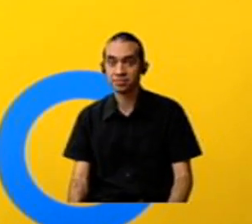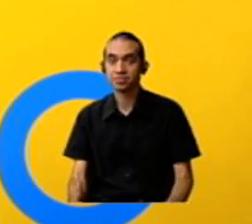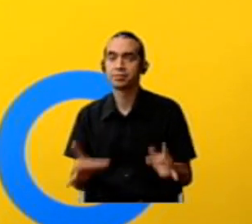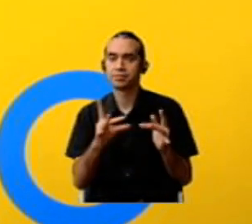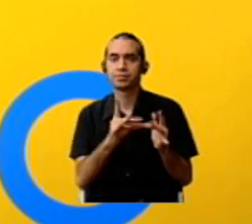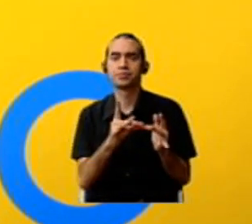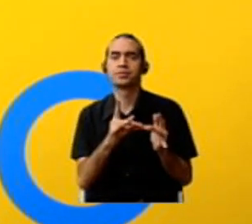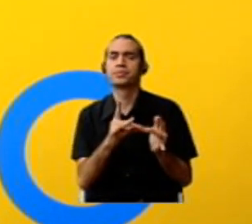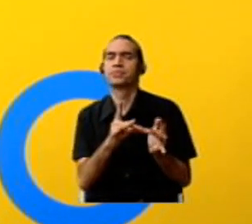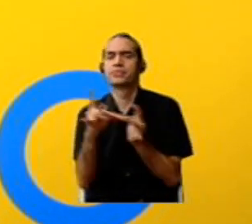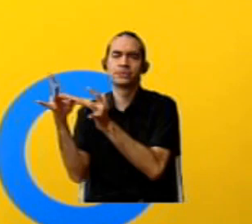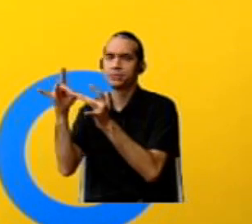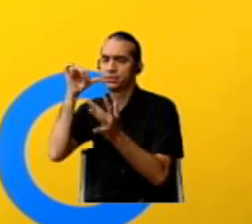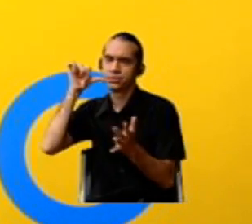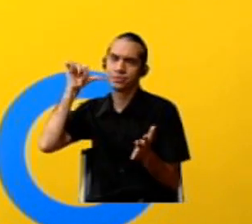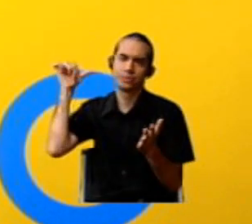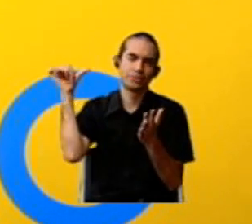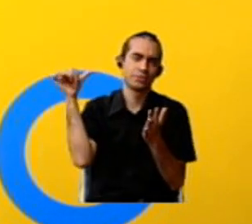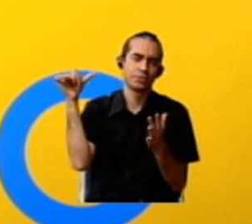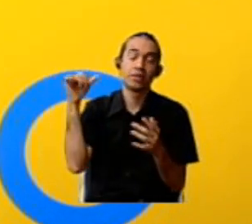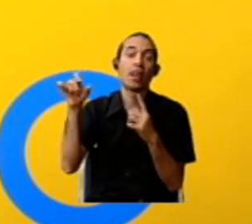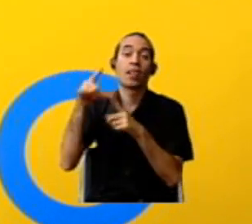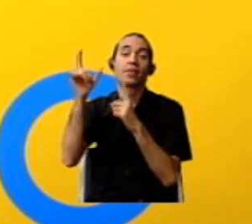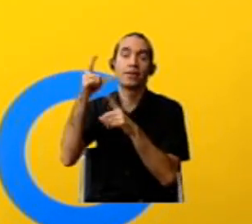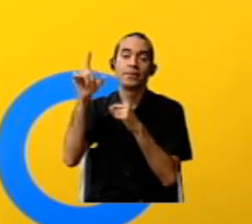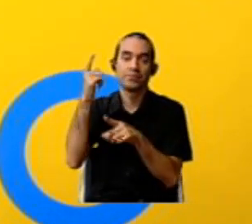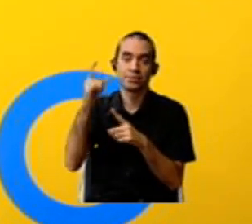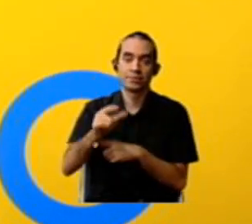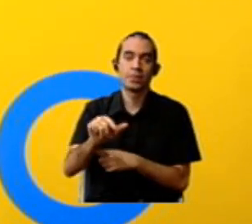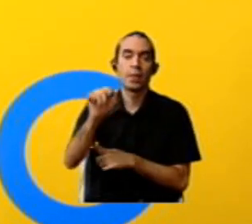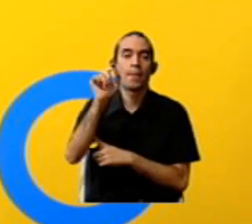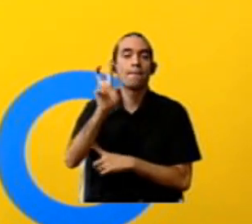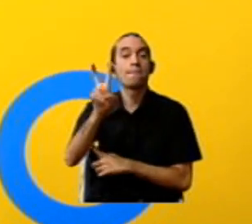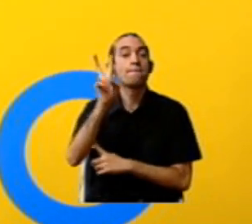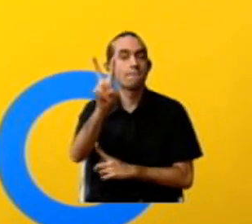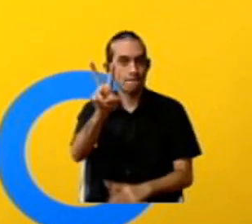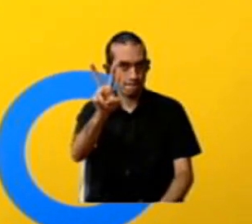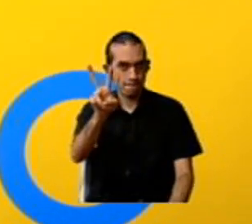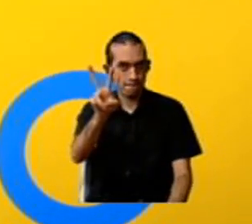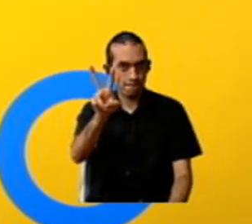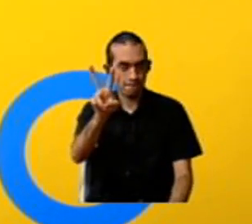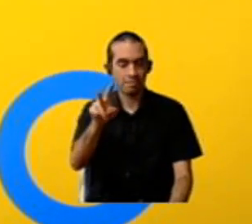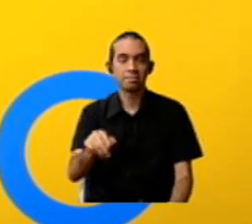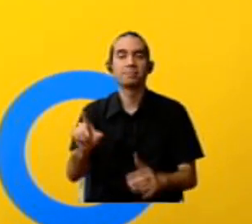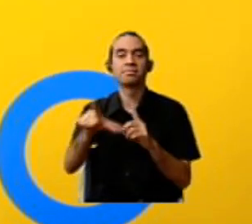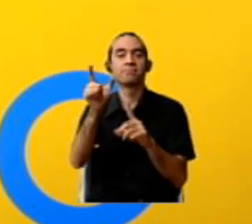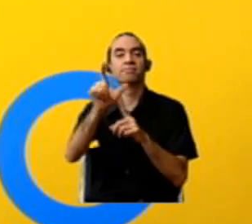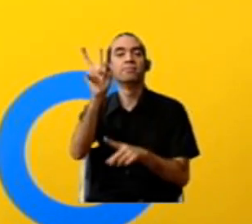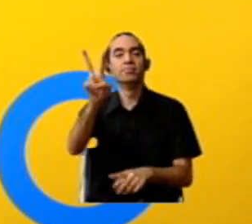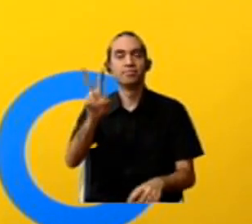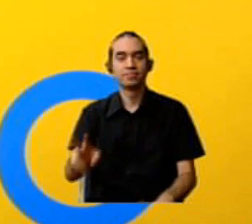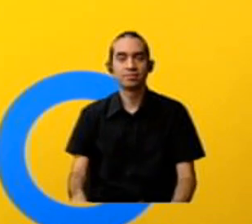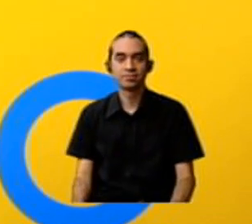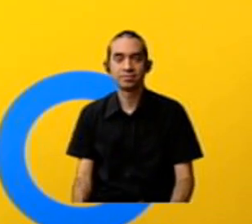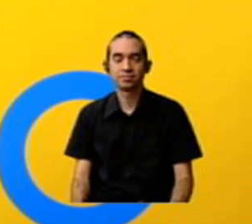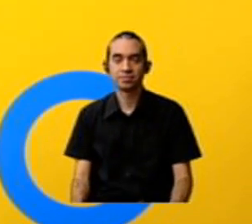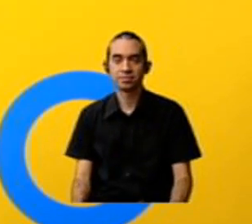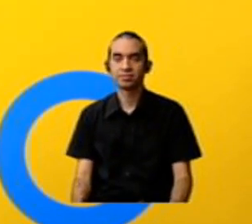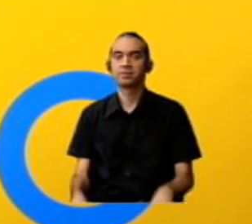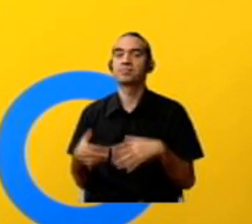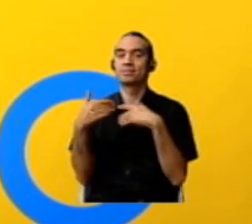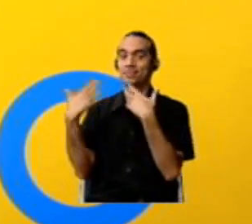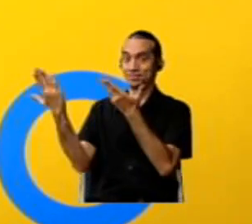special letter. Letter V. Letter V. Oh, and we have